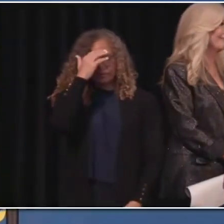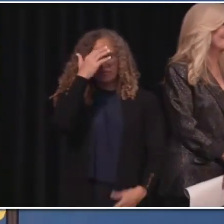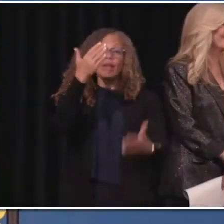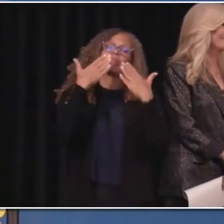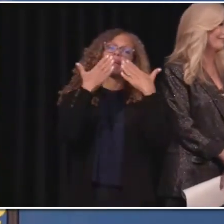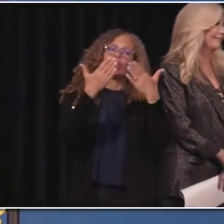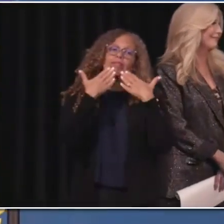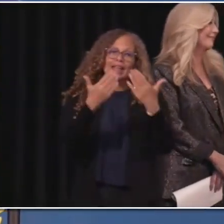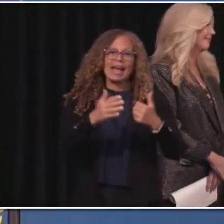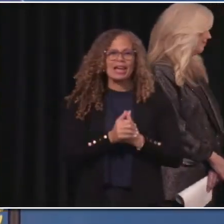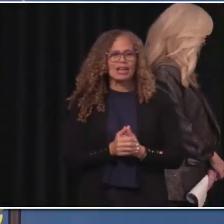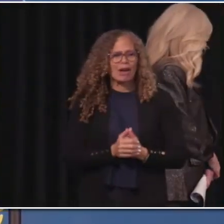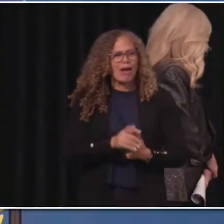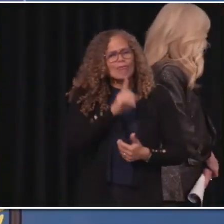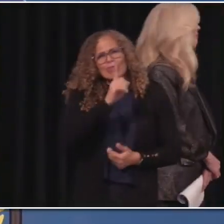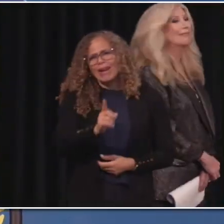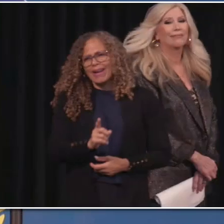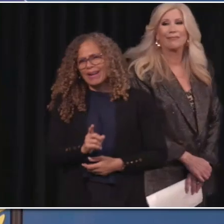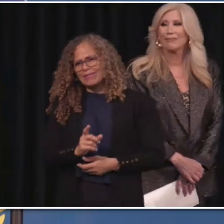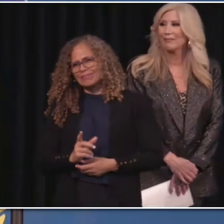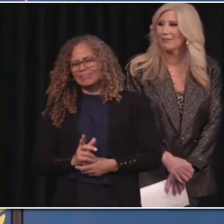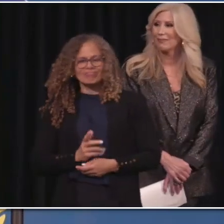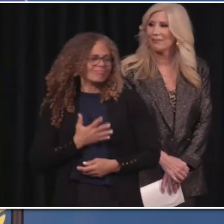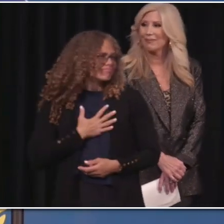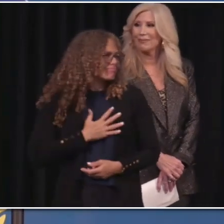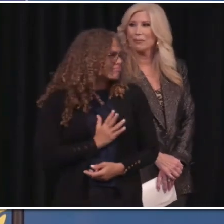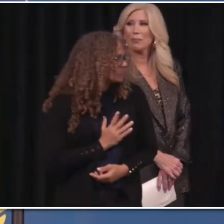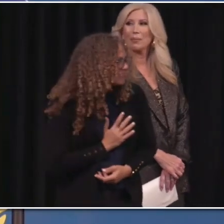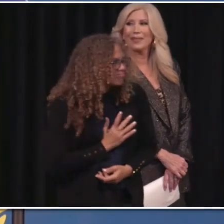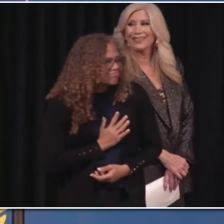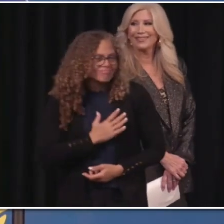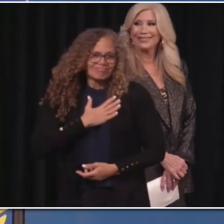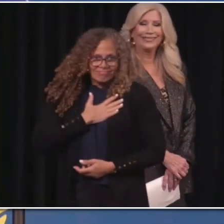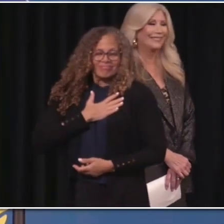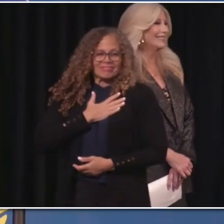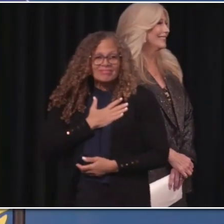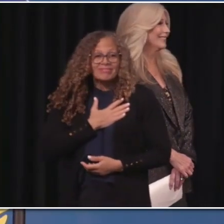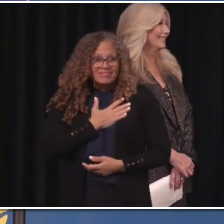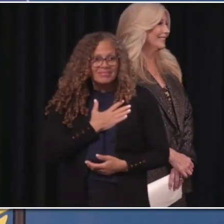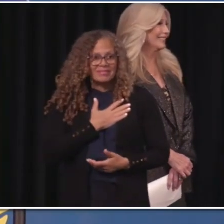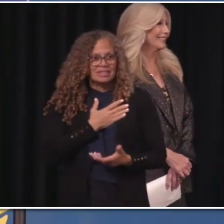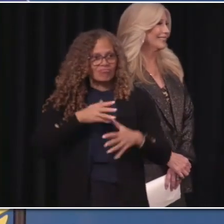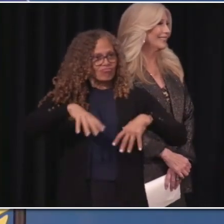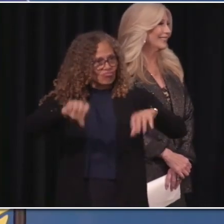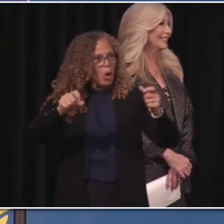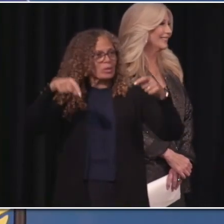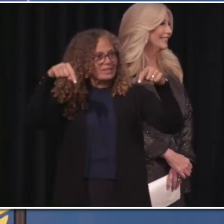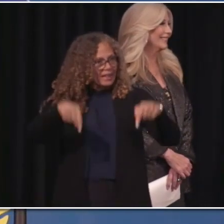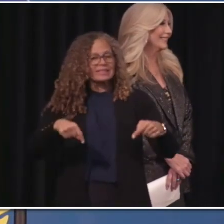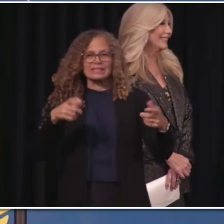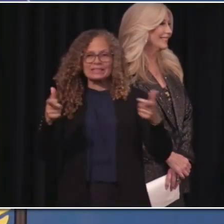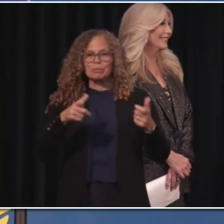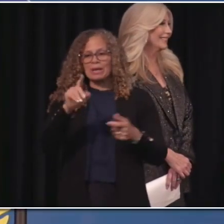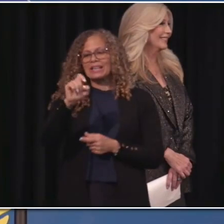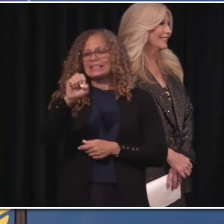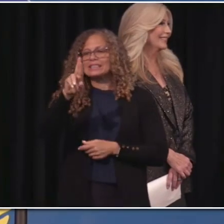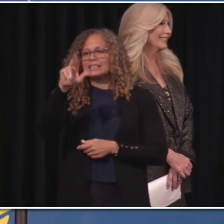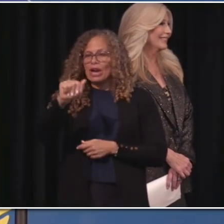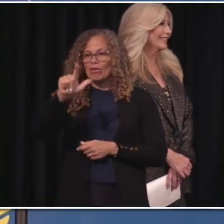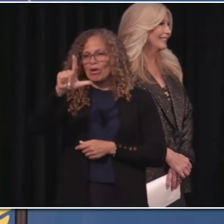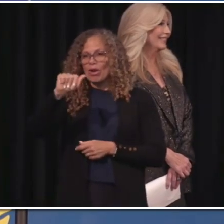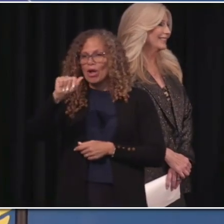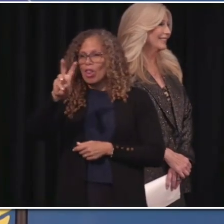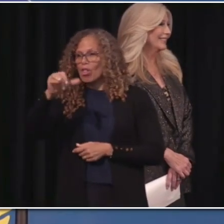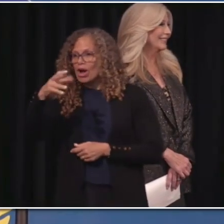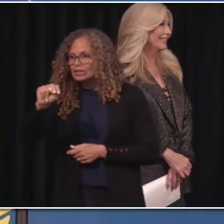Thank you. It's an absolute honor to host the State of the County address by Acting Chair Terra Lawson-Remer and to welcome all of